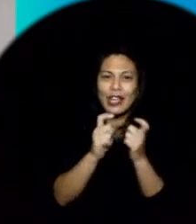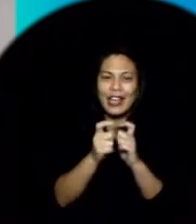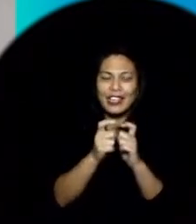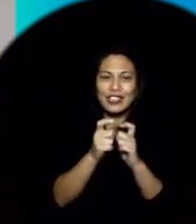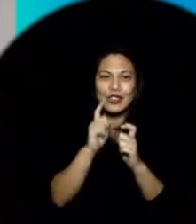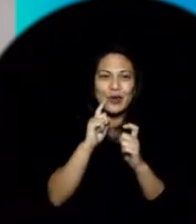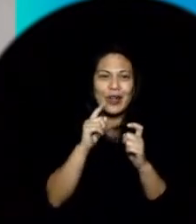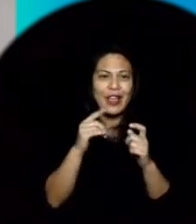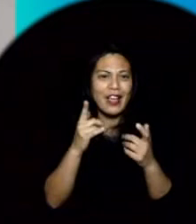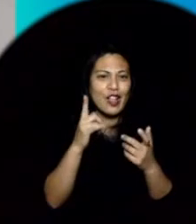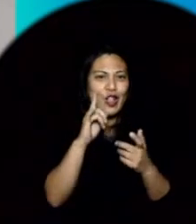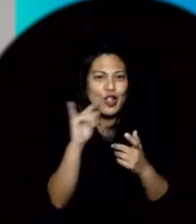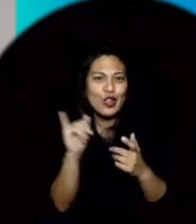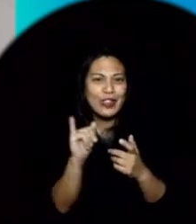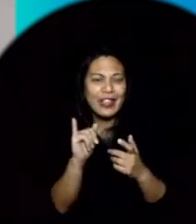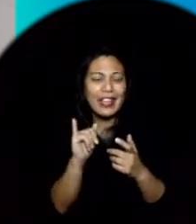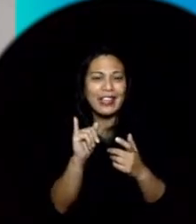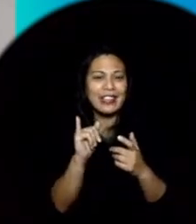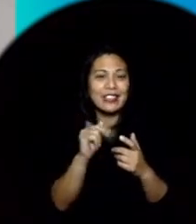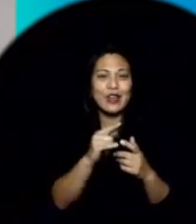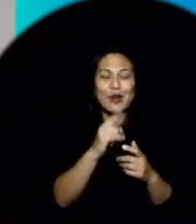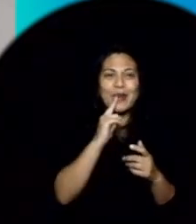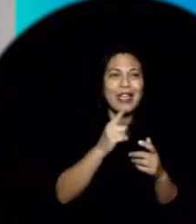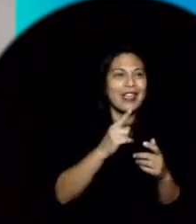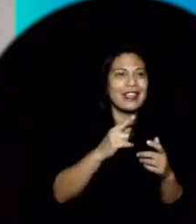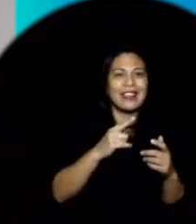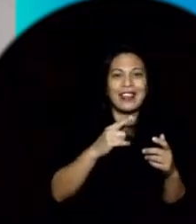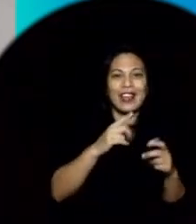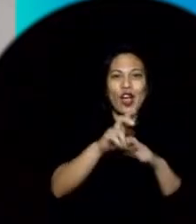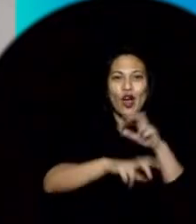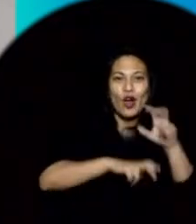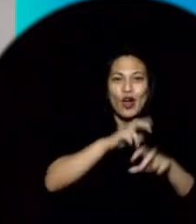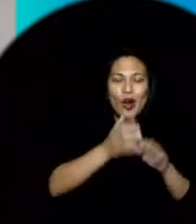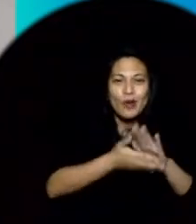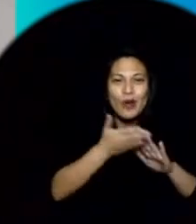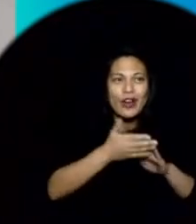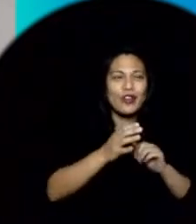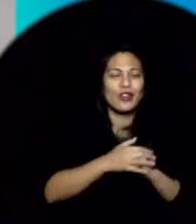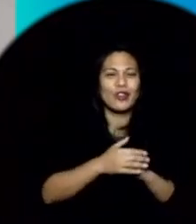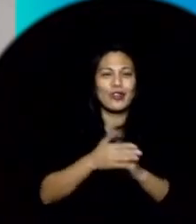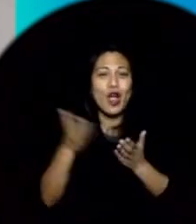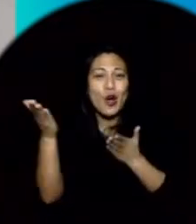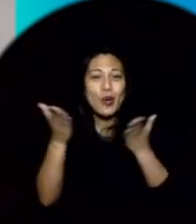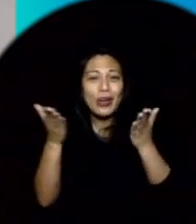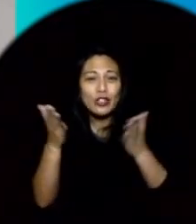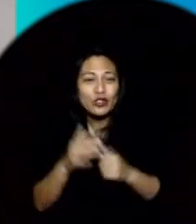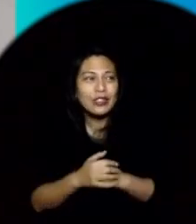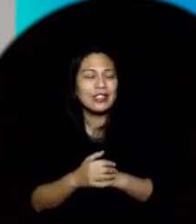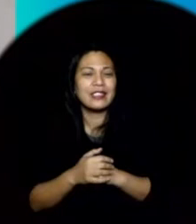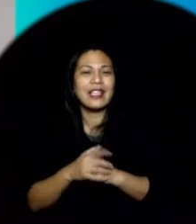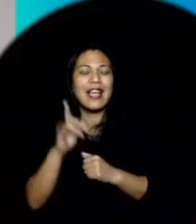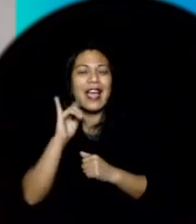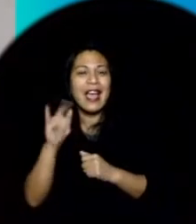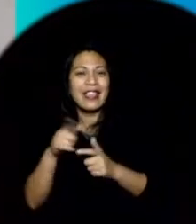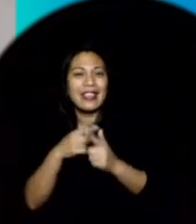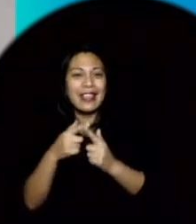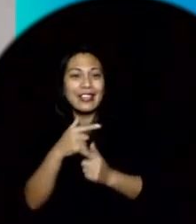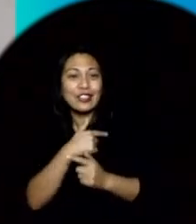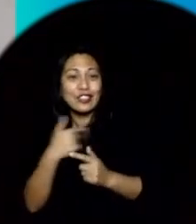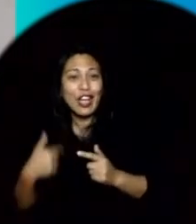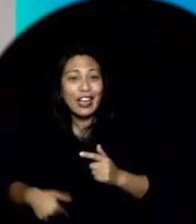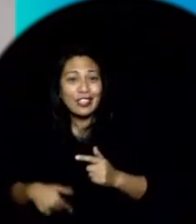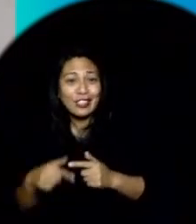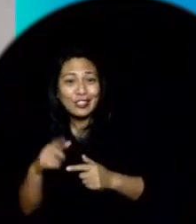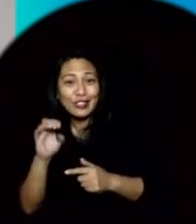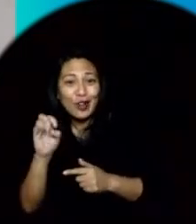an old man, then he's a carnival operator, then he's an Asian waitress, and then he is a Chinese